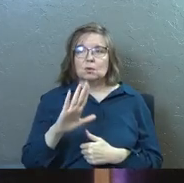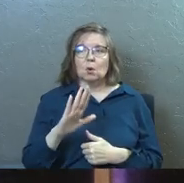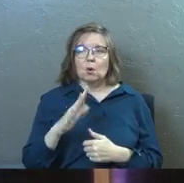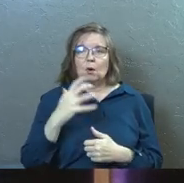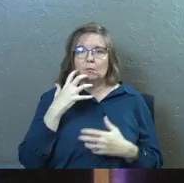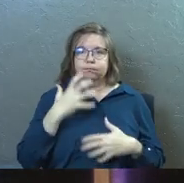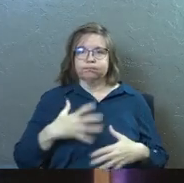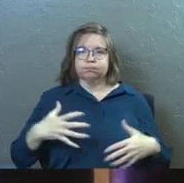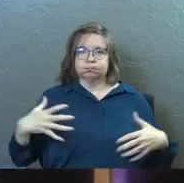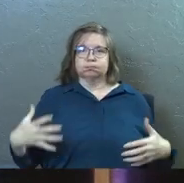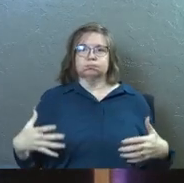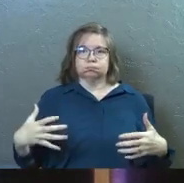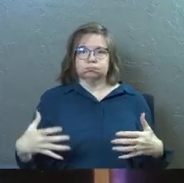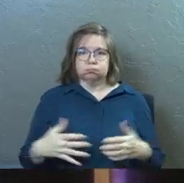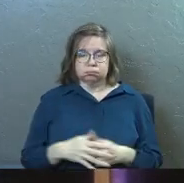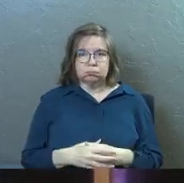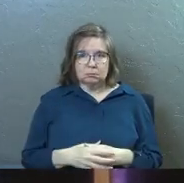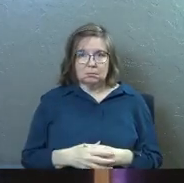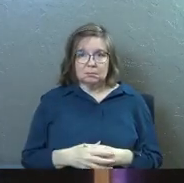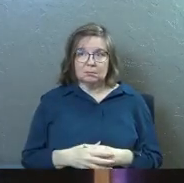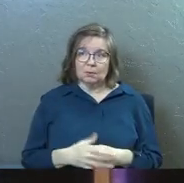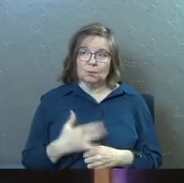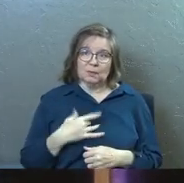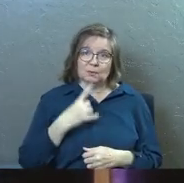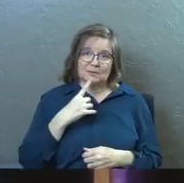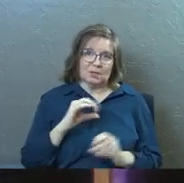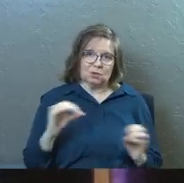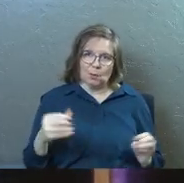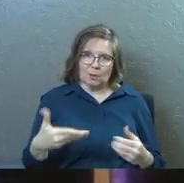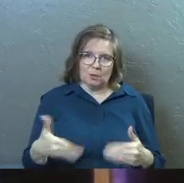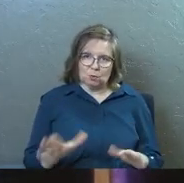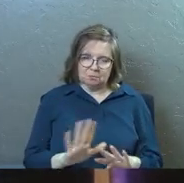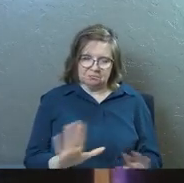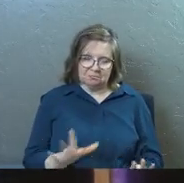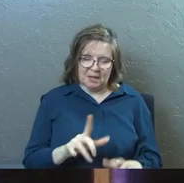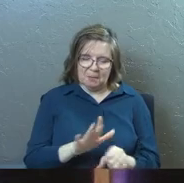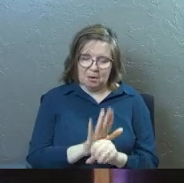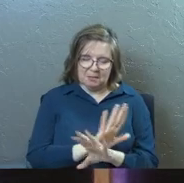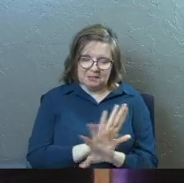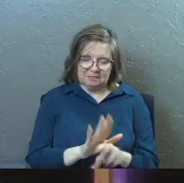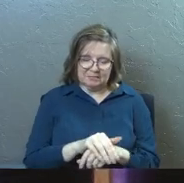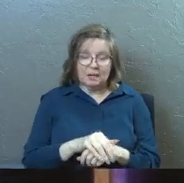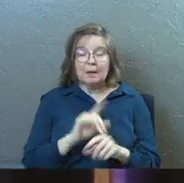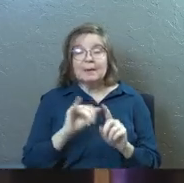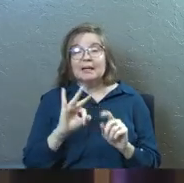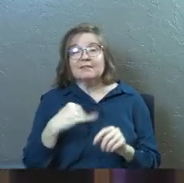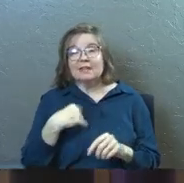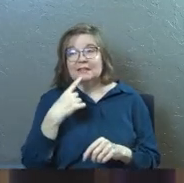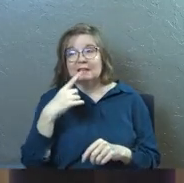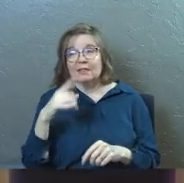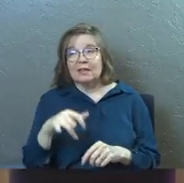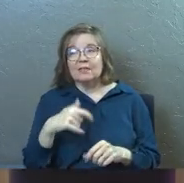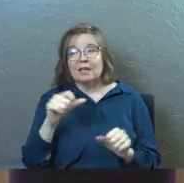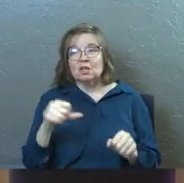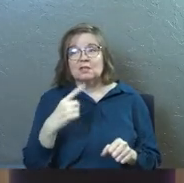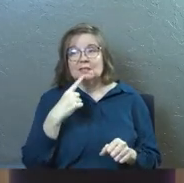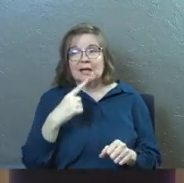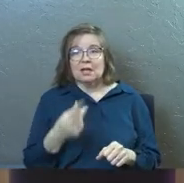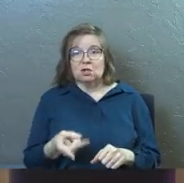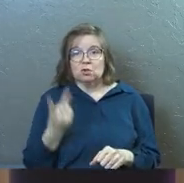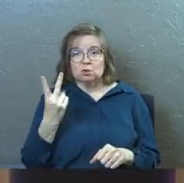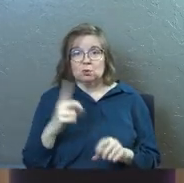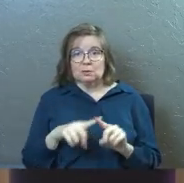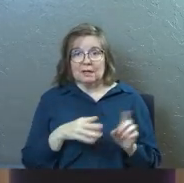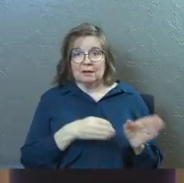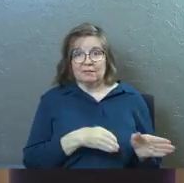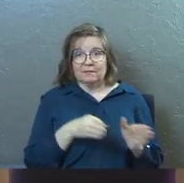you're overweight, which they'd say to nobody in this room, I promise. But if they said that, they could say it in two